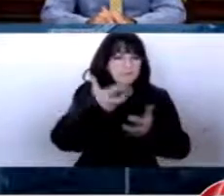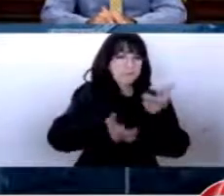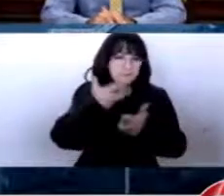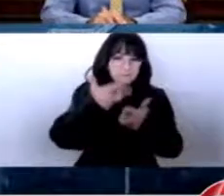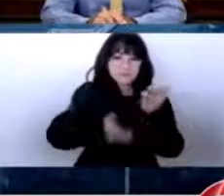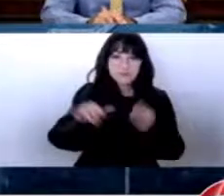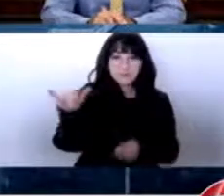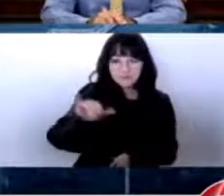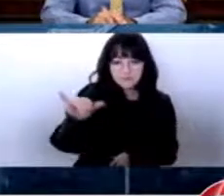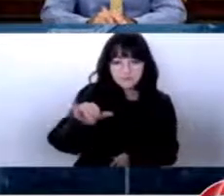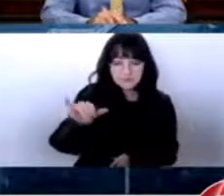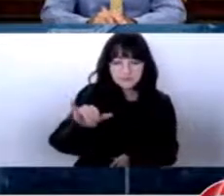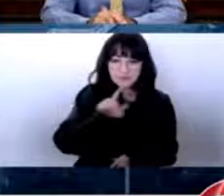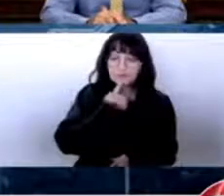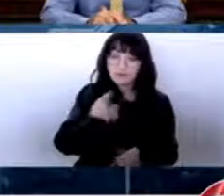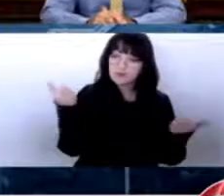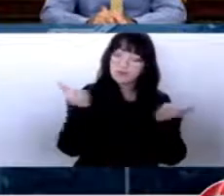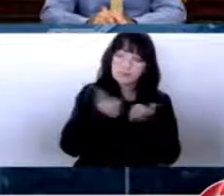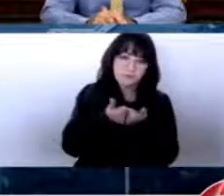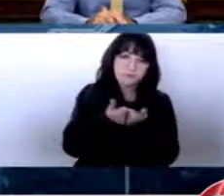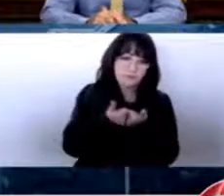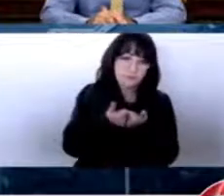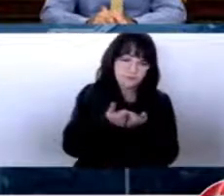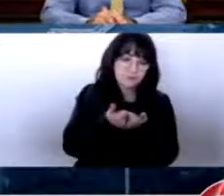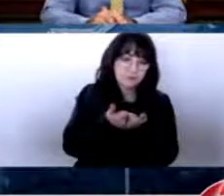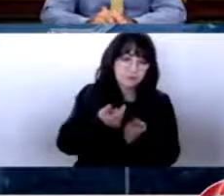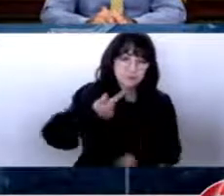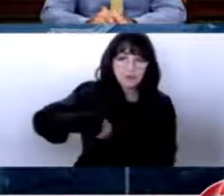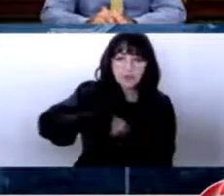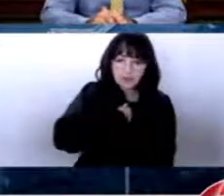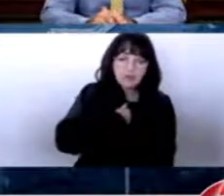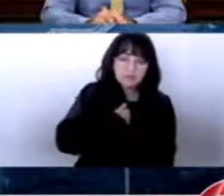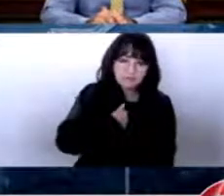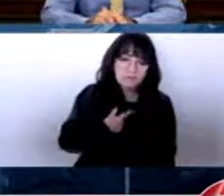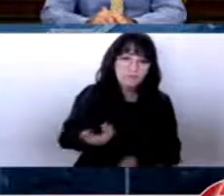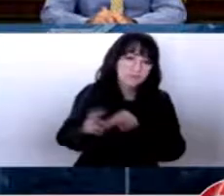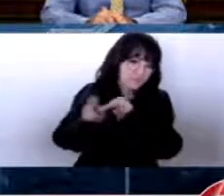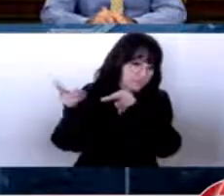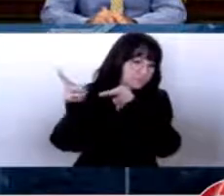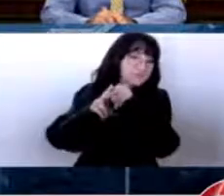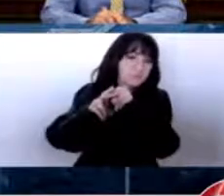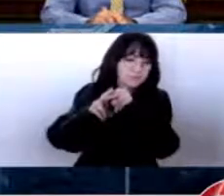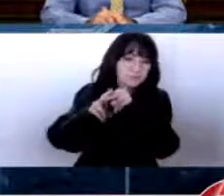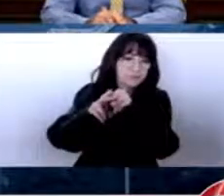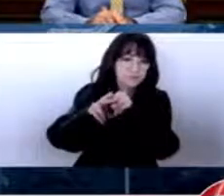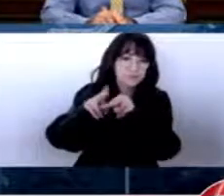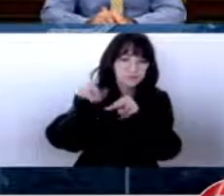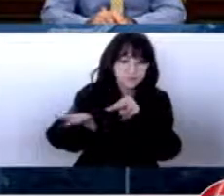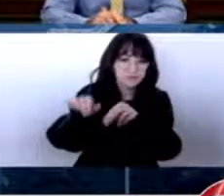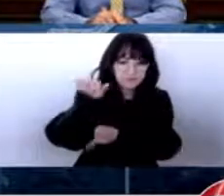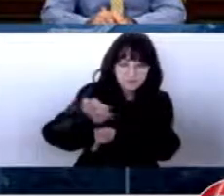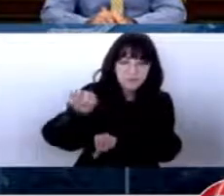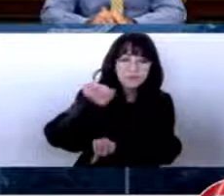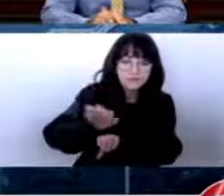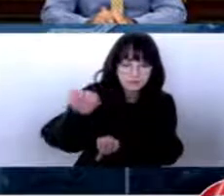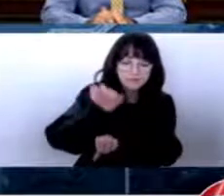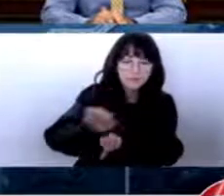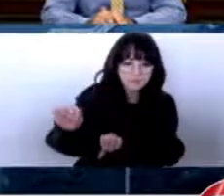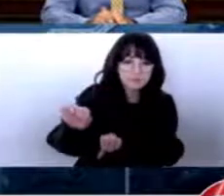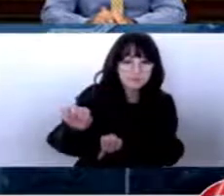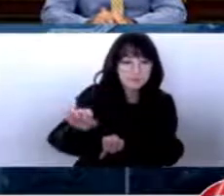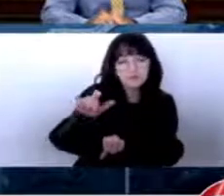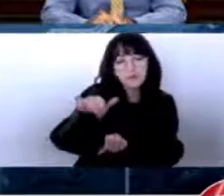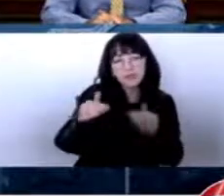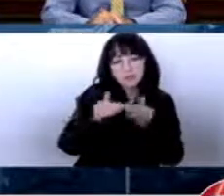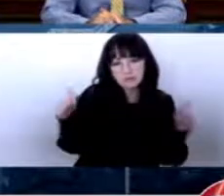really challenging thing, but we have really ramped that up to a level that's far beyond what